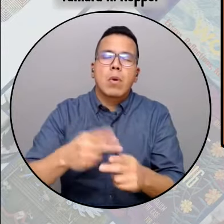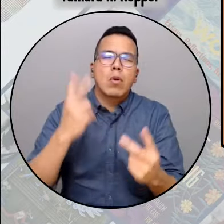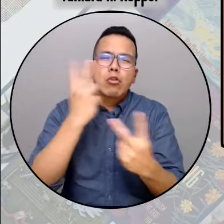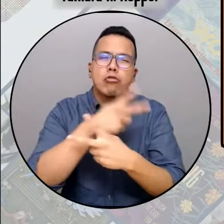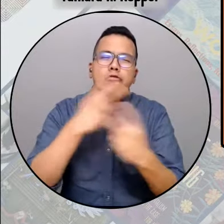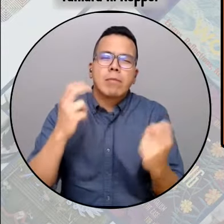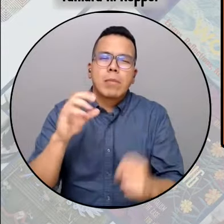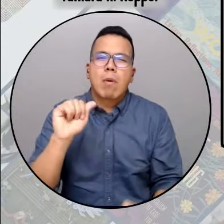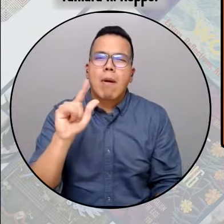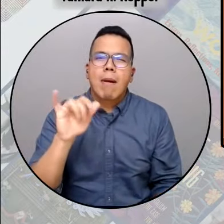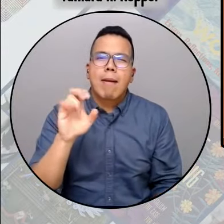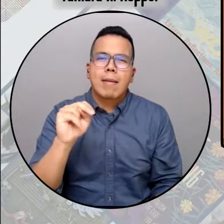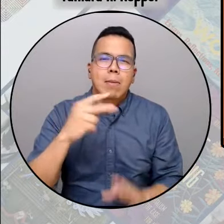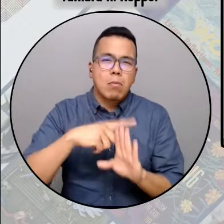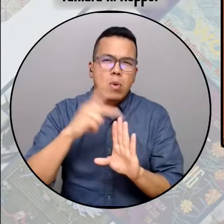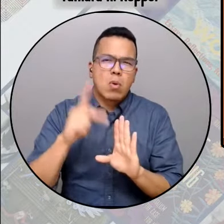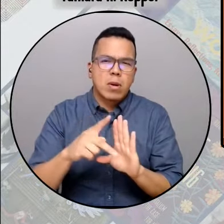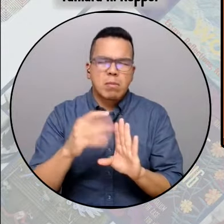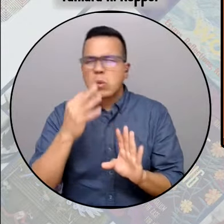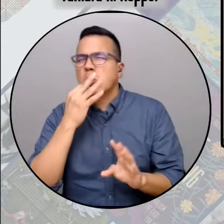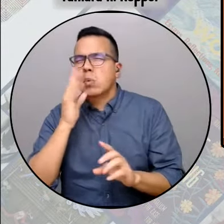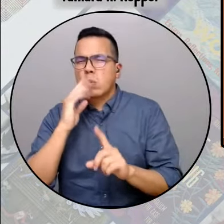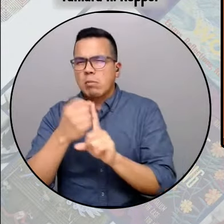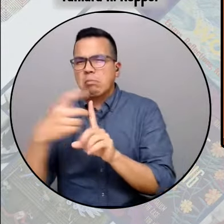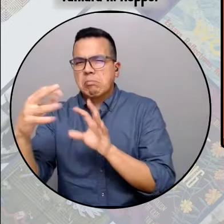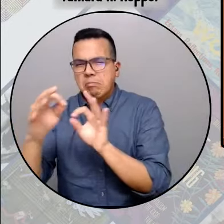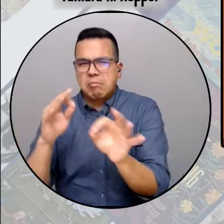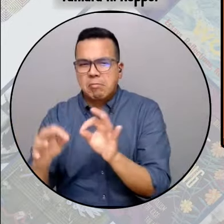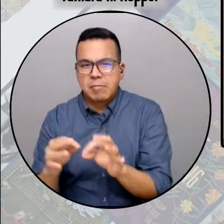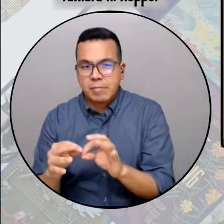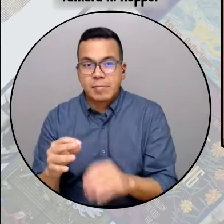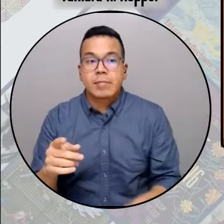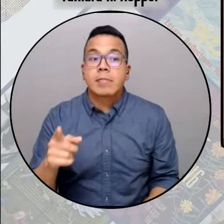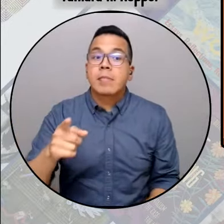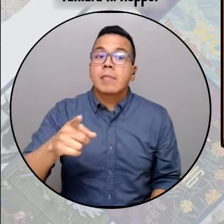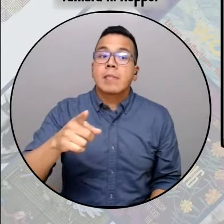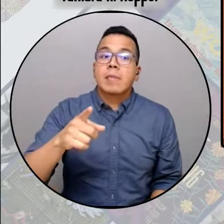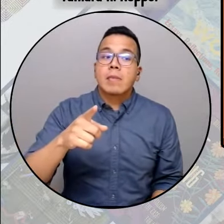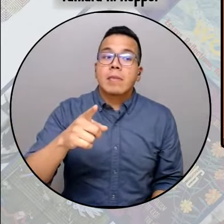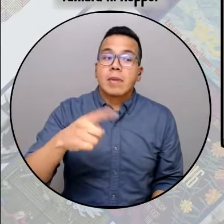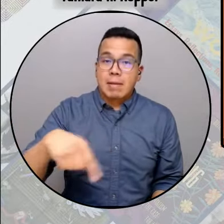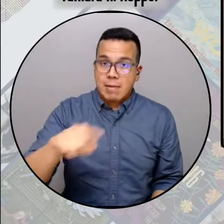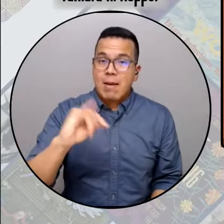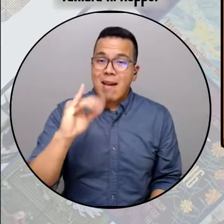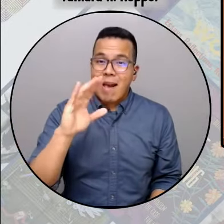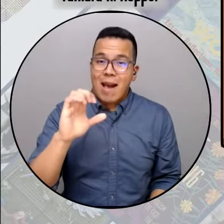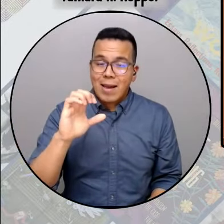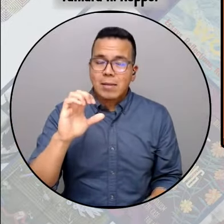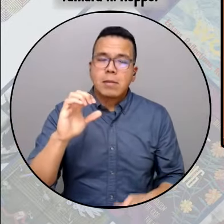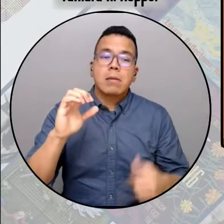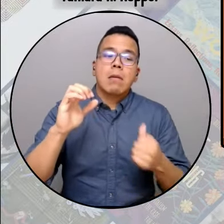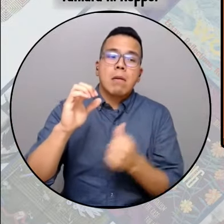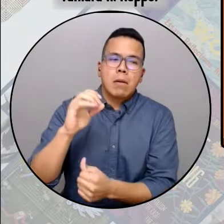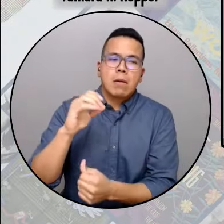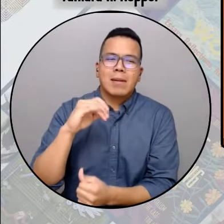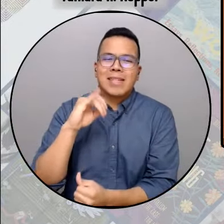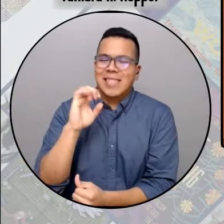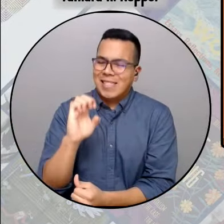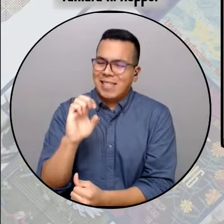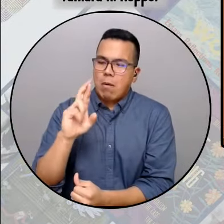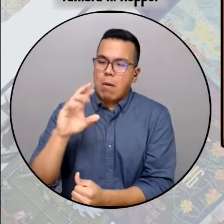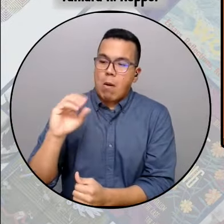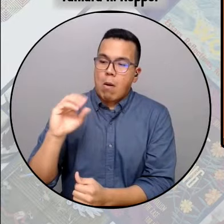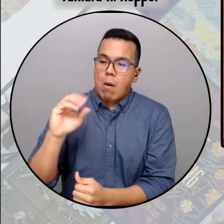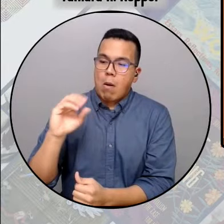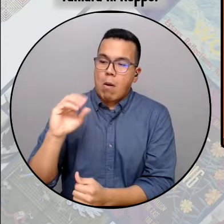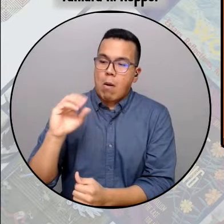in a moment. They are in charge of ERO, right? Enforcement removal operations. And so we're going to be